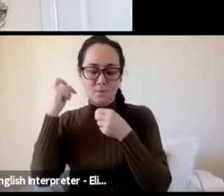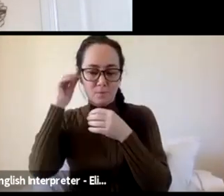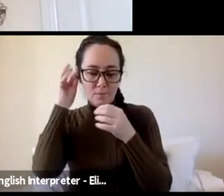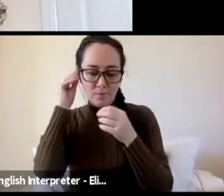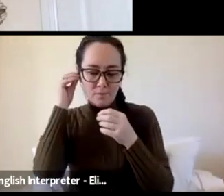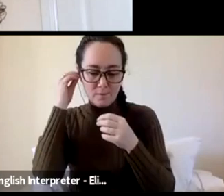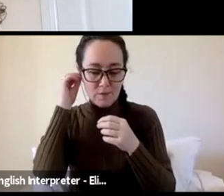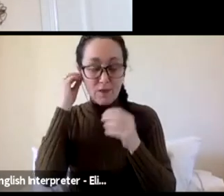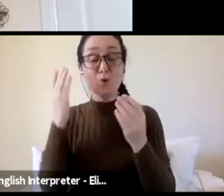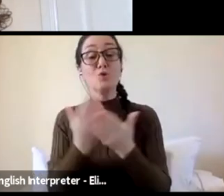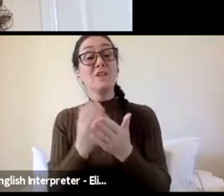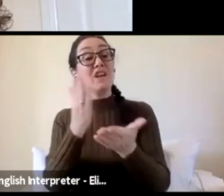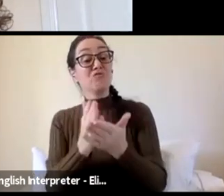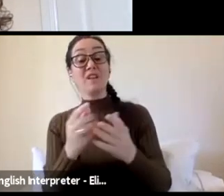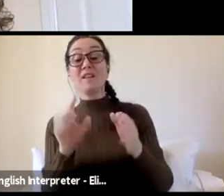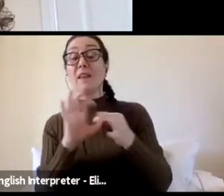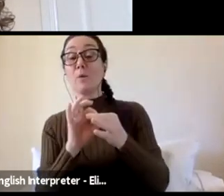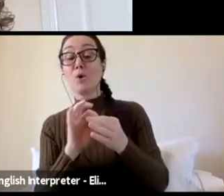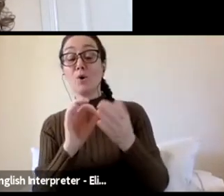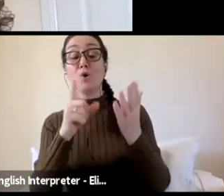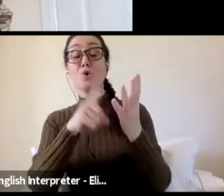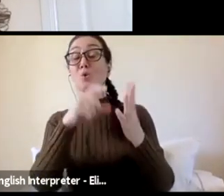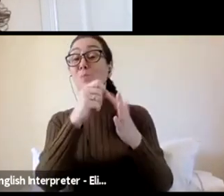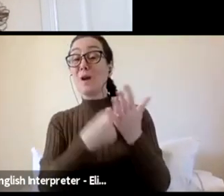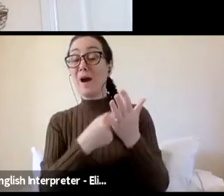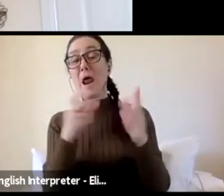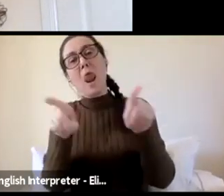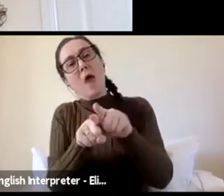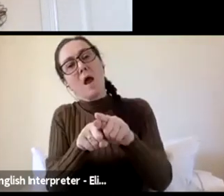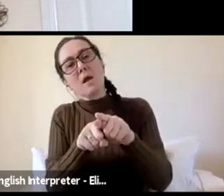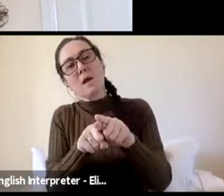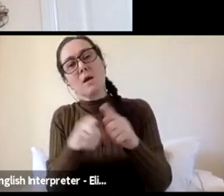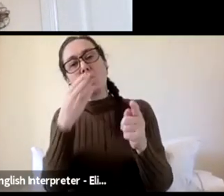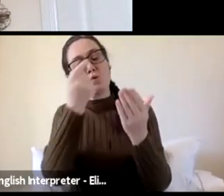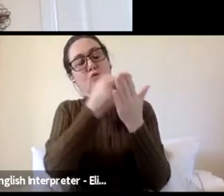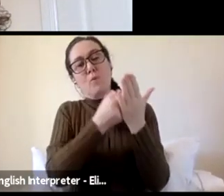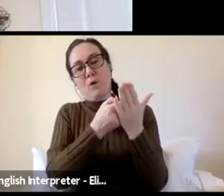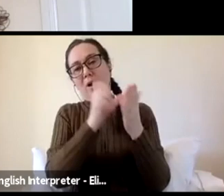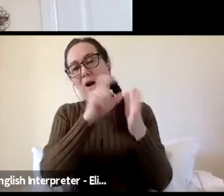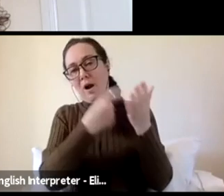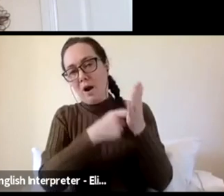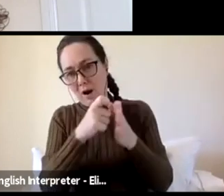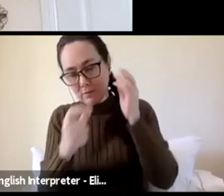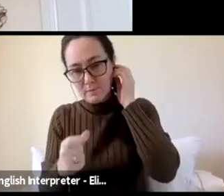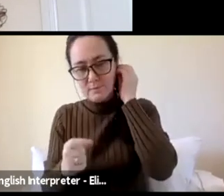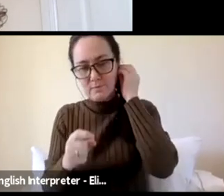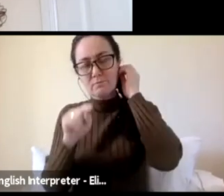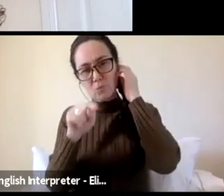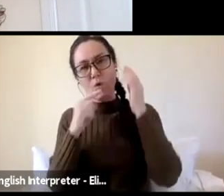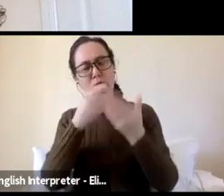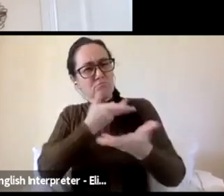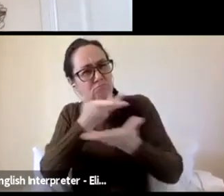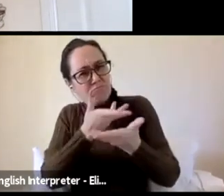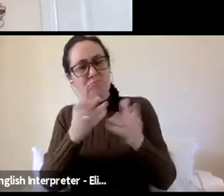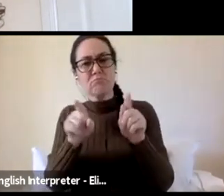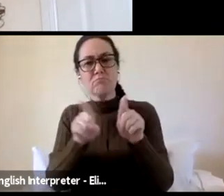Human Rights Report Card, which is a process that we know in human rights terms as Universal Periodic Review. We are going to be talking a